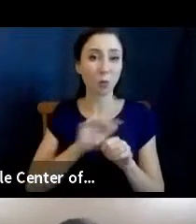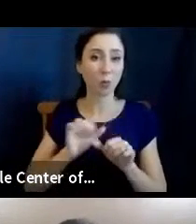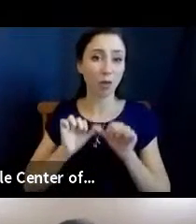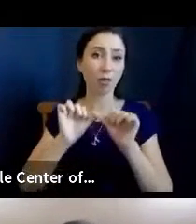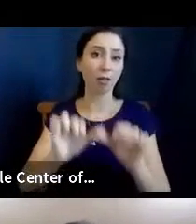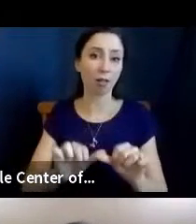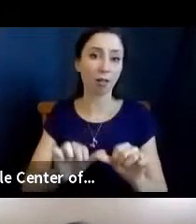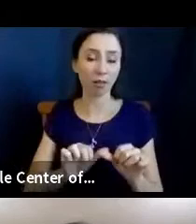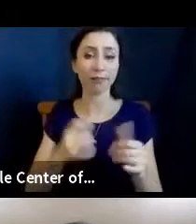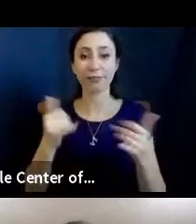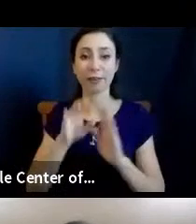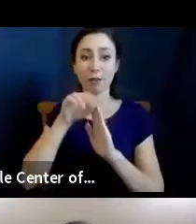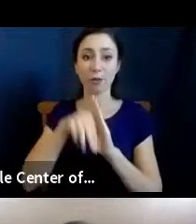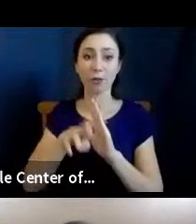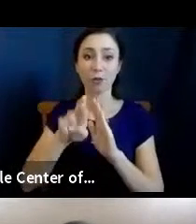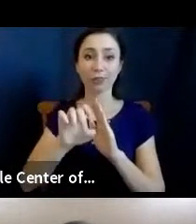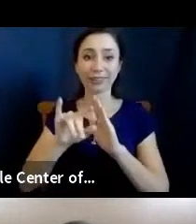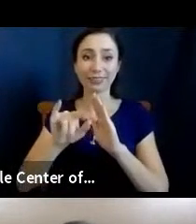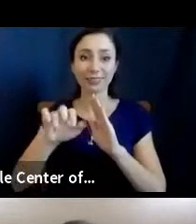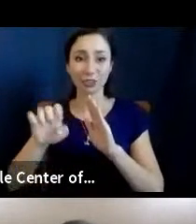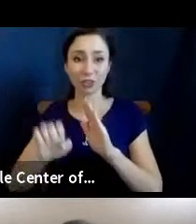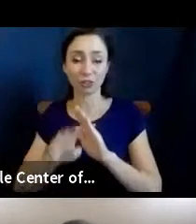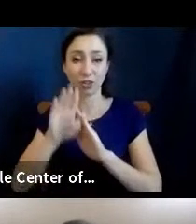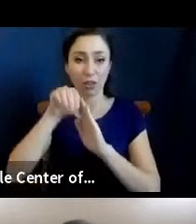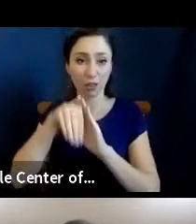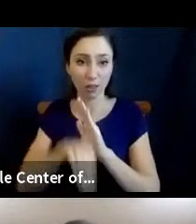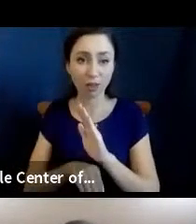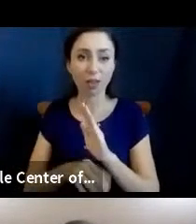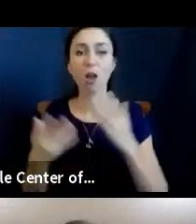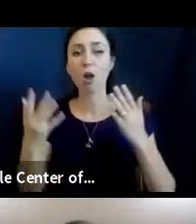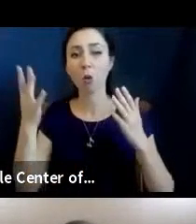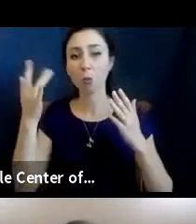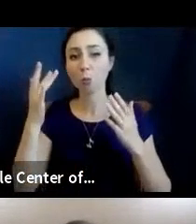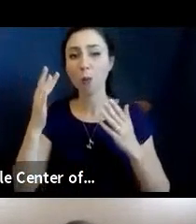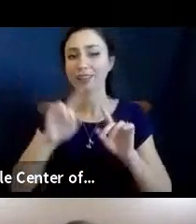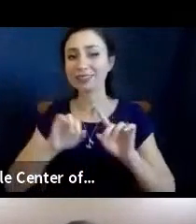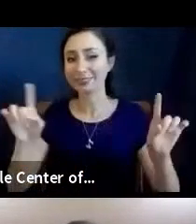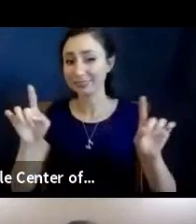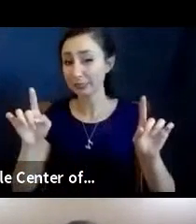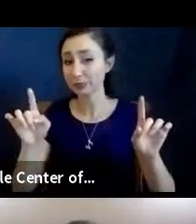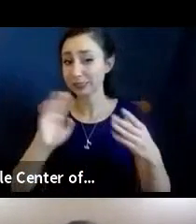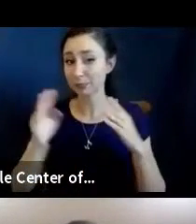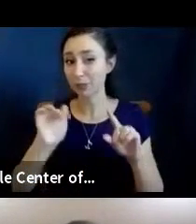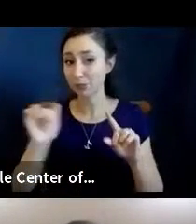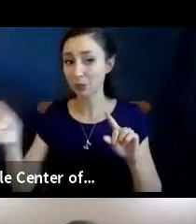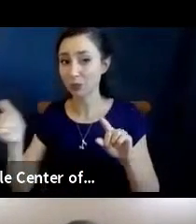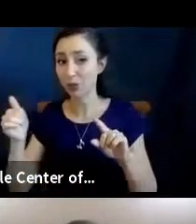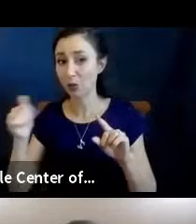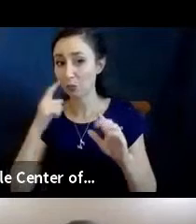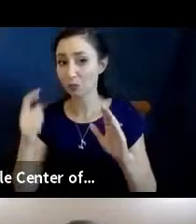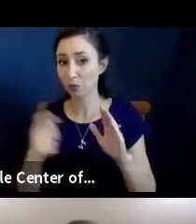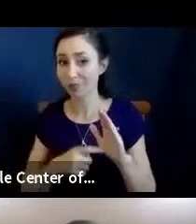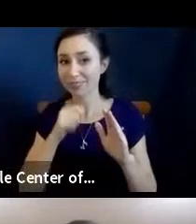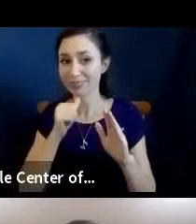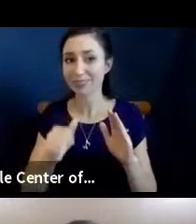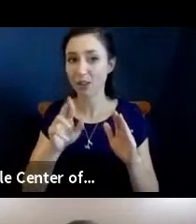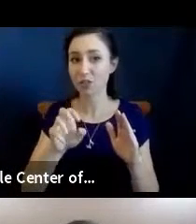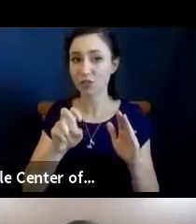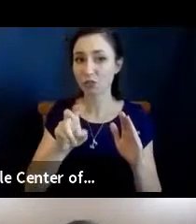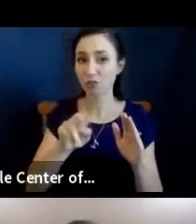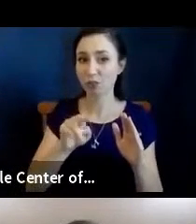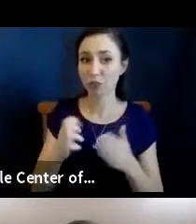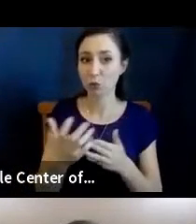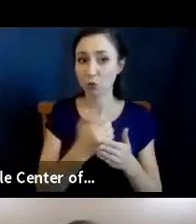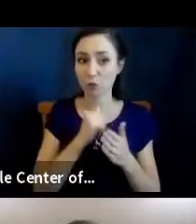in a recession. Now, what makes this recession different than the other ones that I've seen is not that revenues are down. That happens in